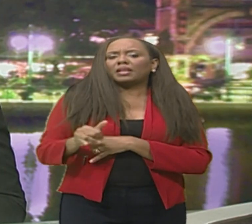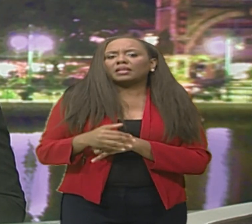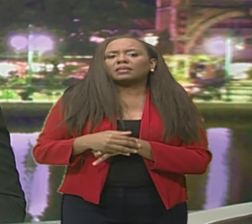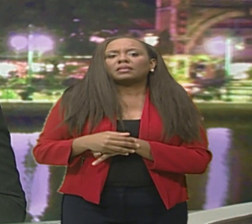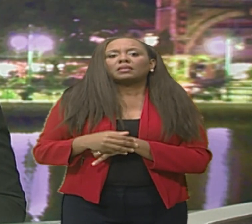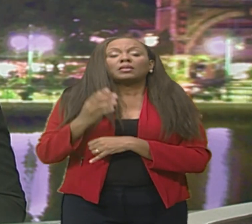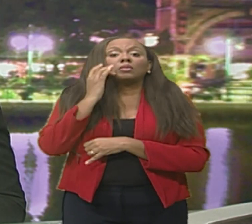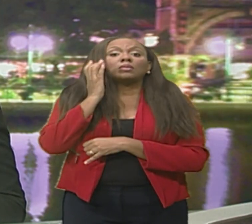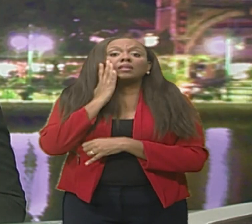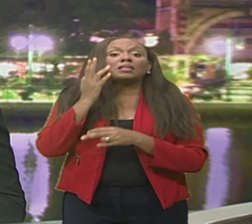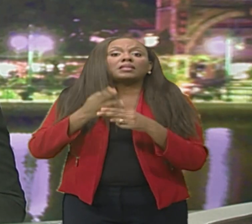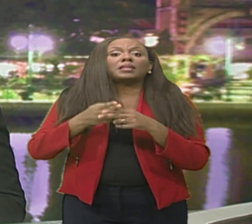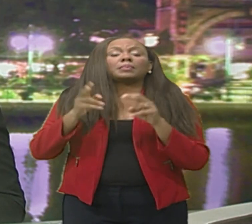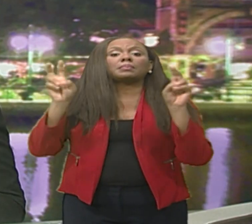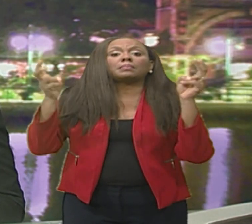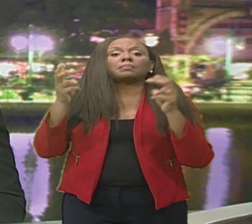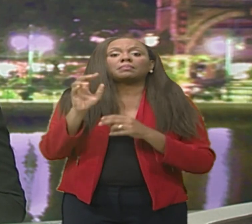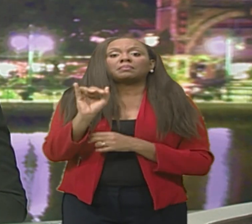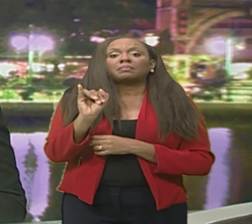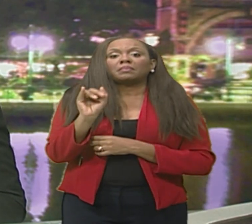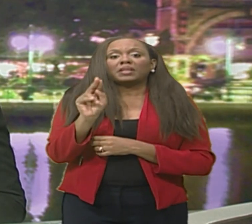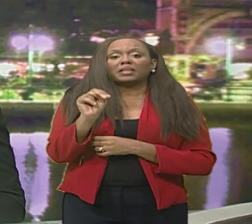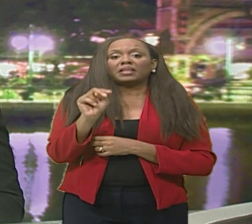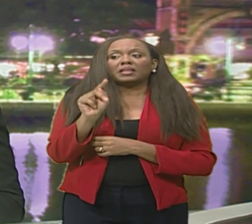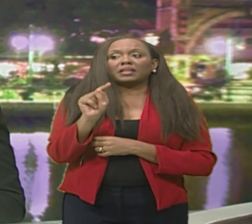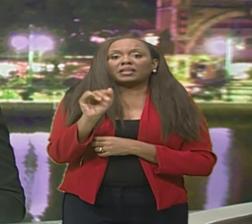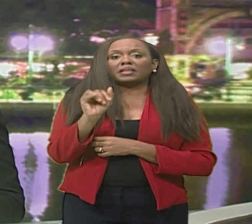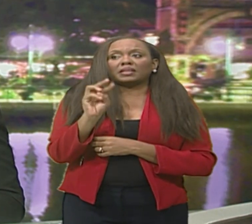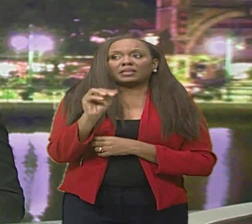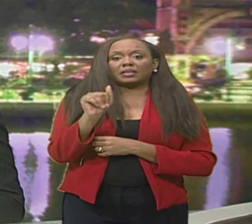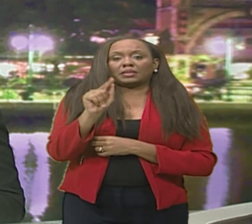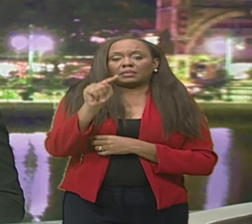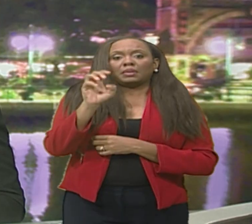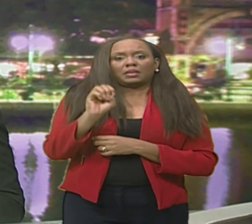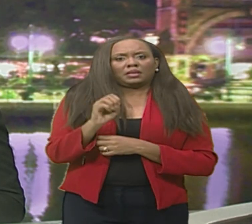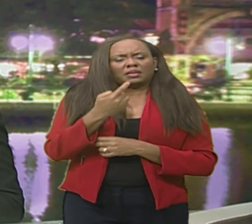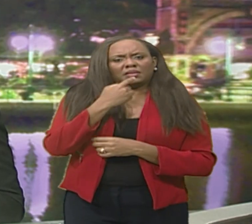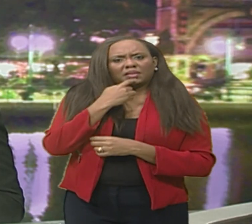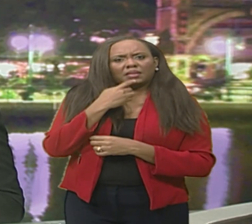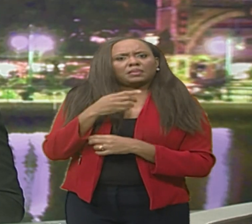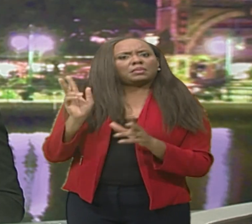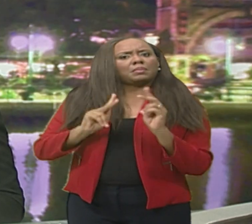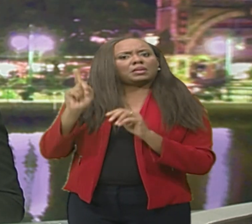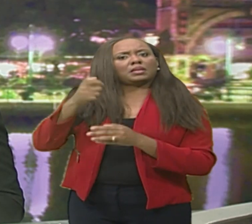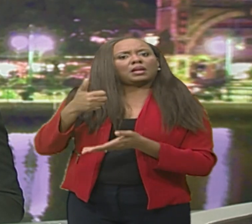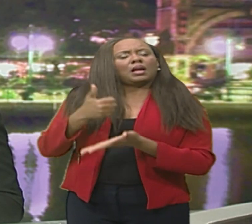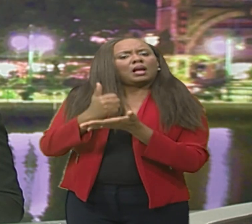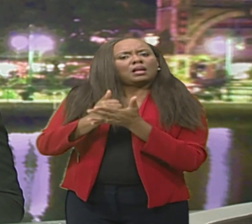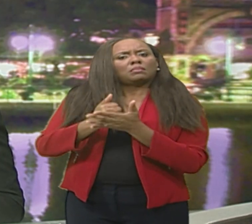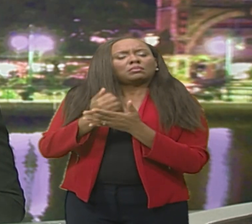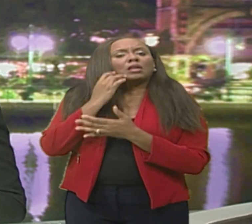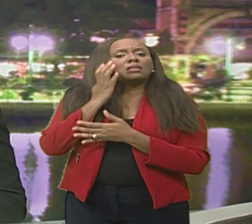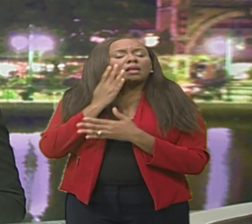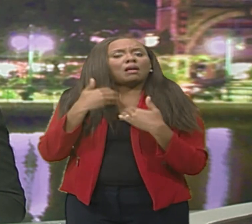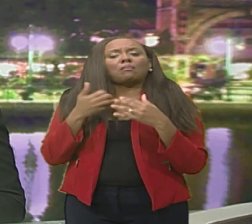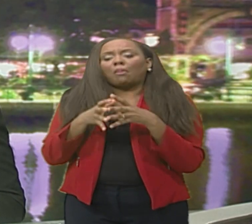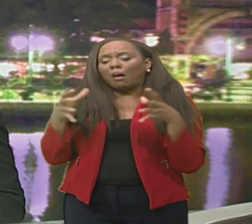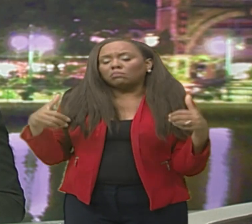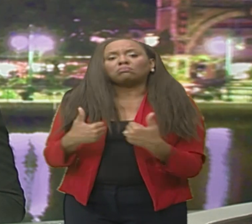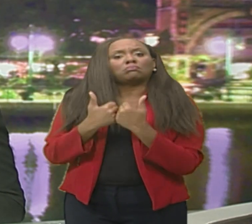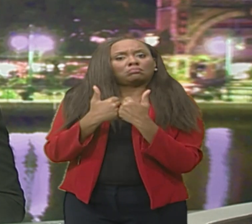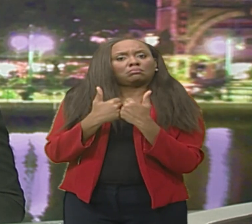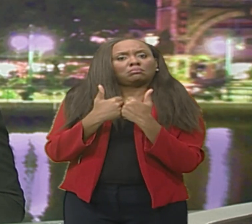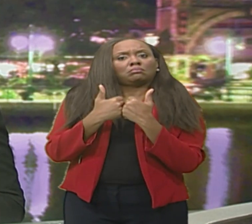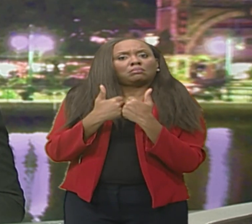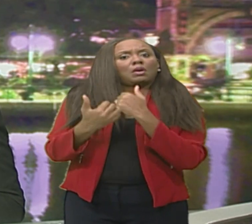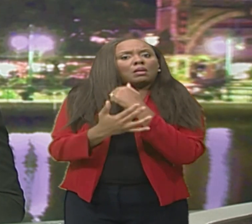Intimate Hotels of Barbados says its members need help in overcoming the many challenges they're experiencing as the country